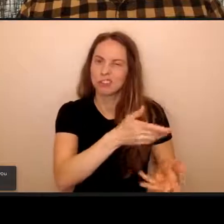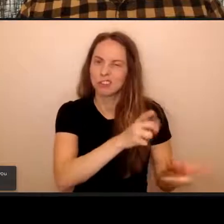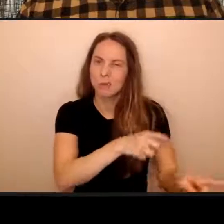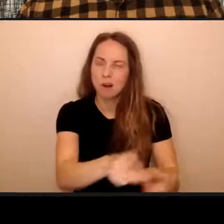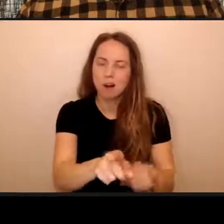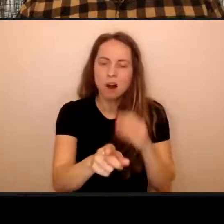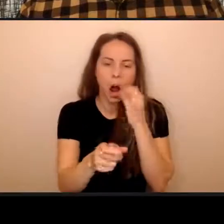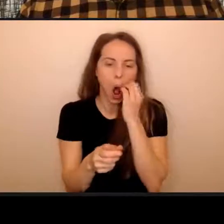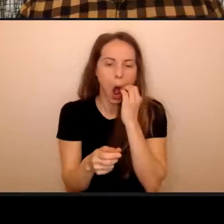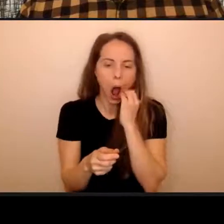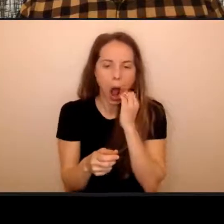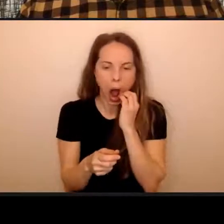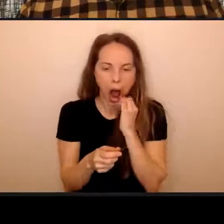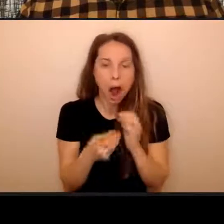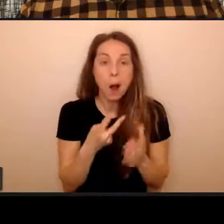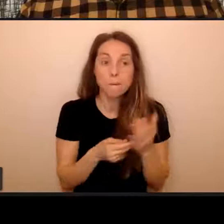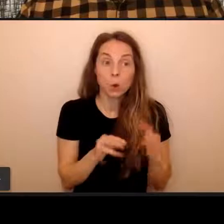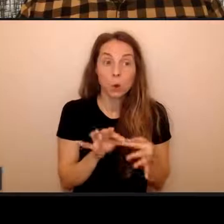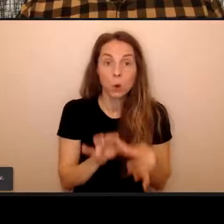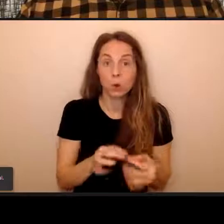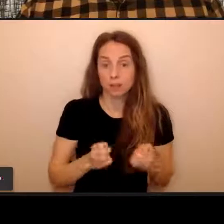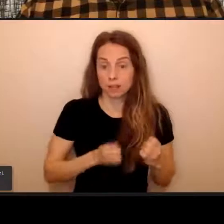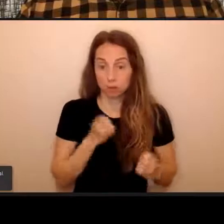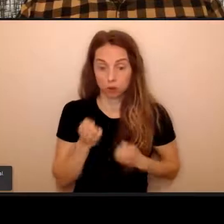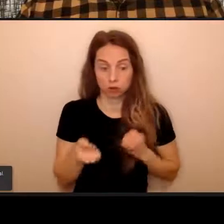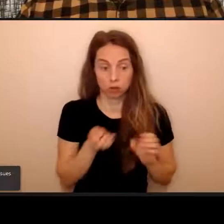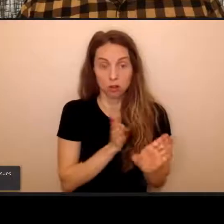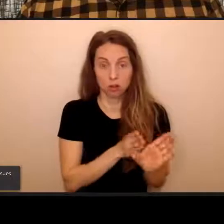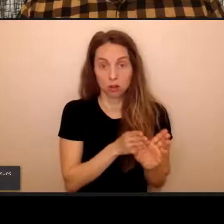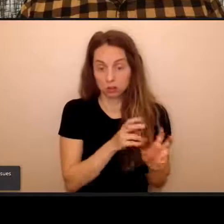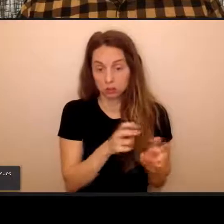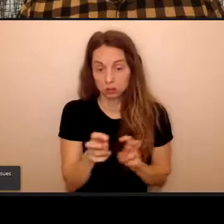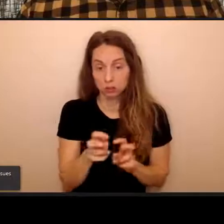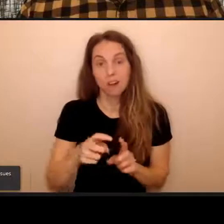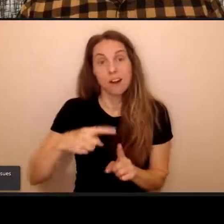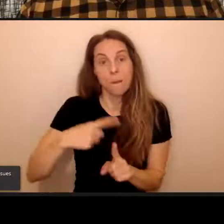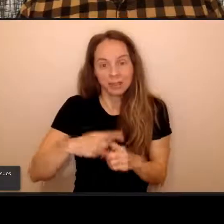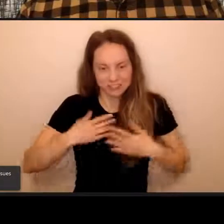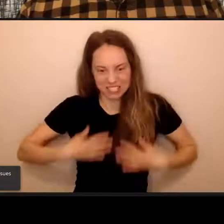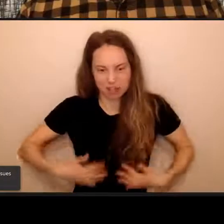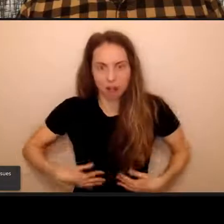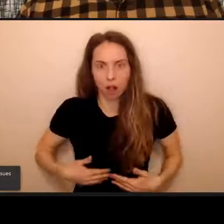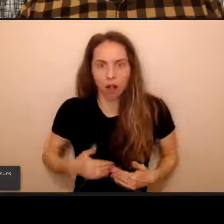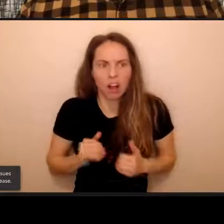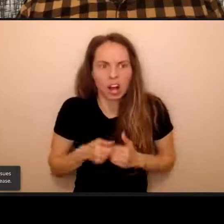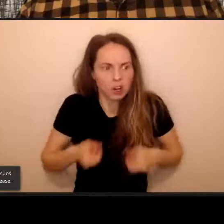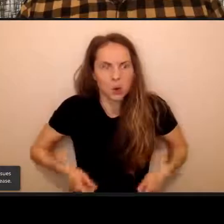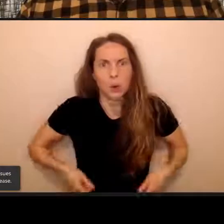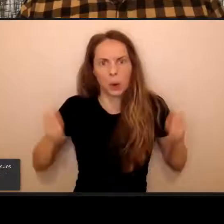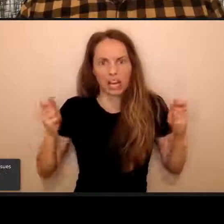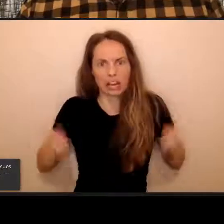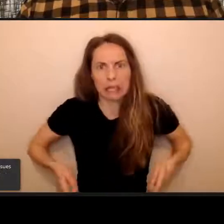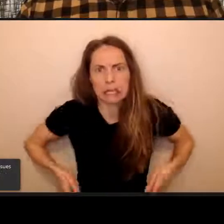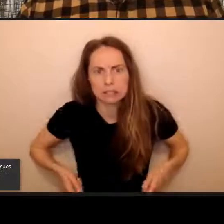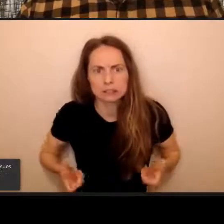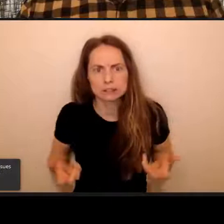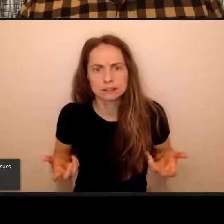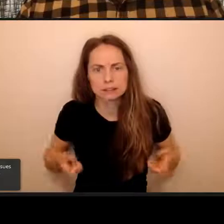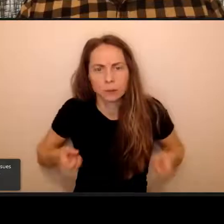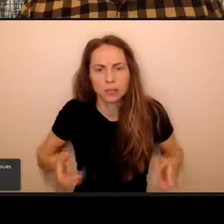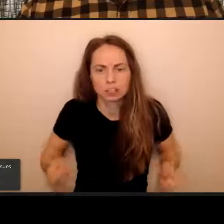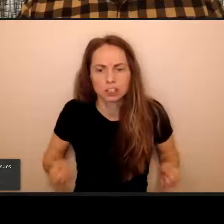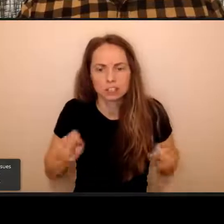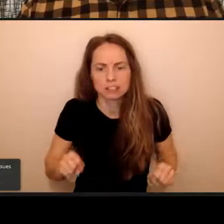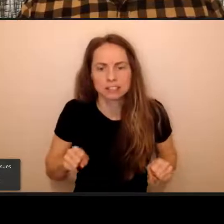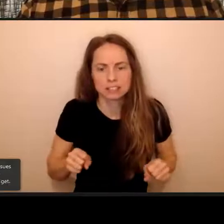both around the emotional, psychological issues, but also the physical, like how do you do wheelies in a wheelchair so that you can